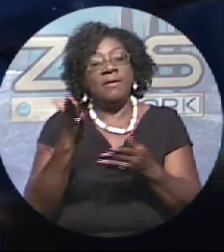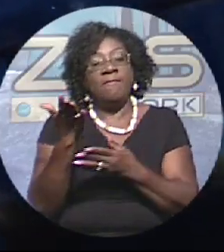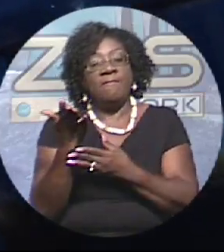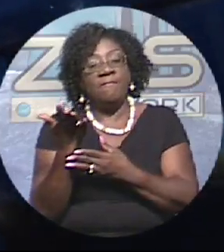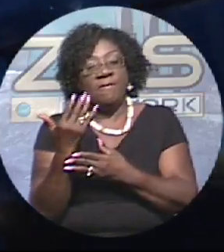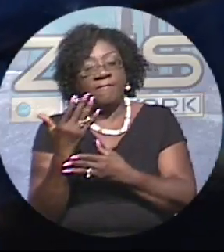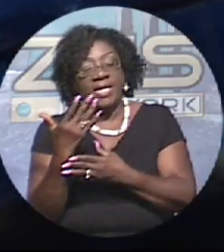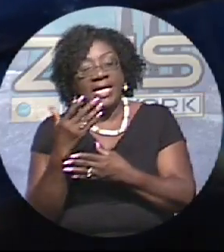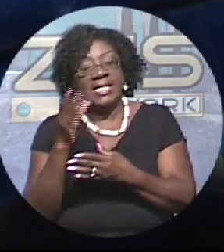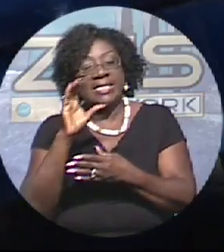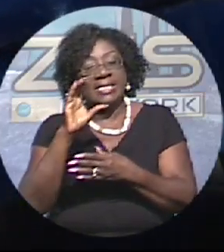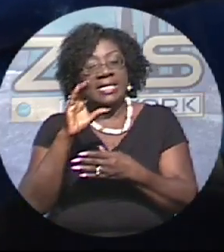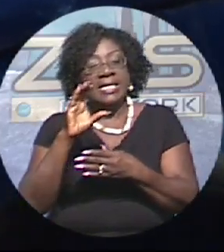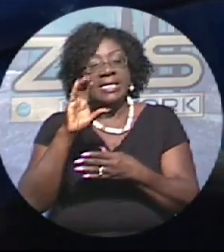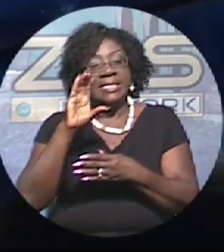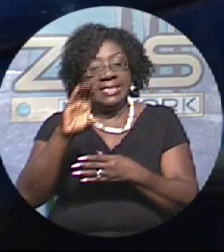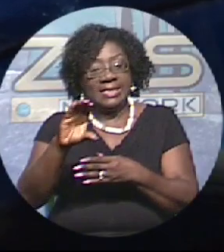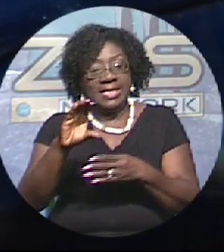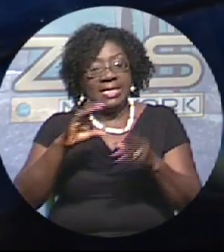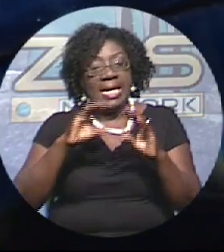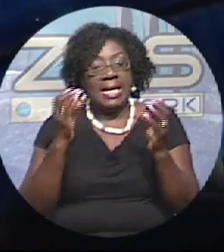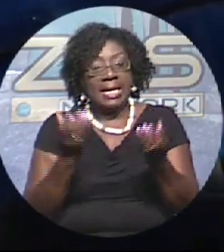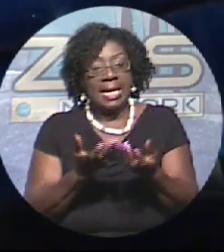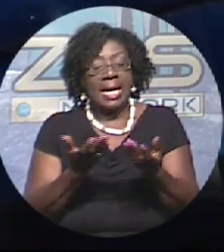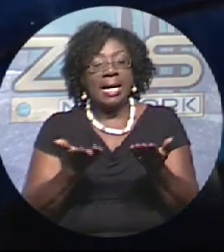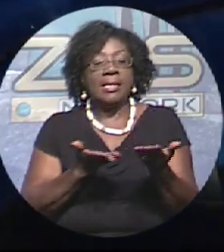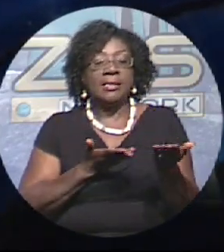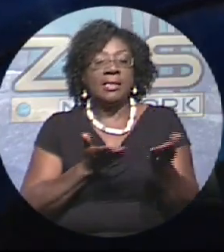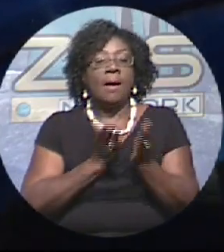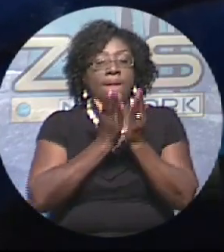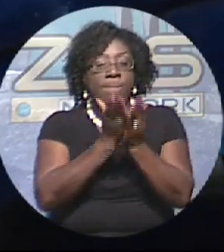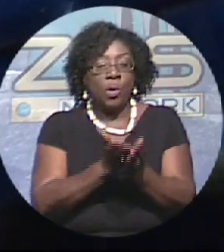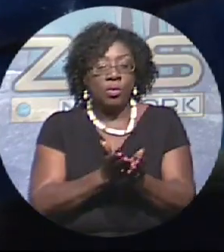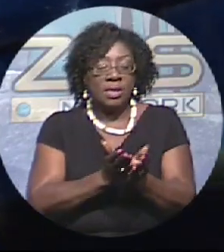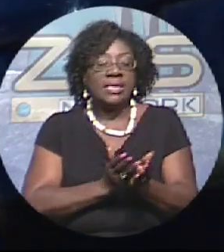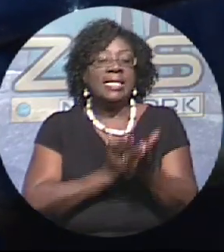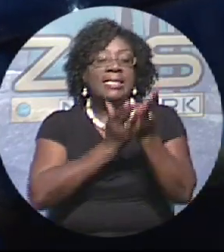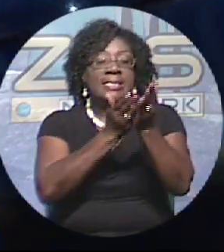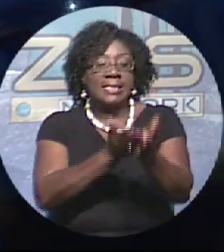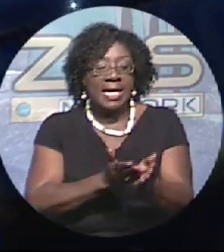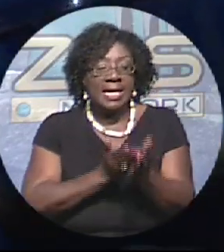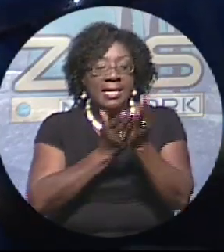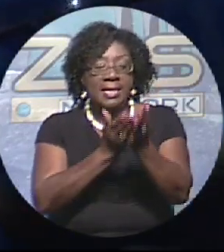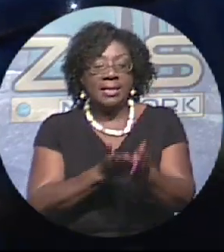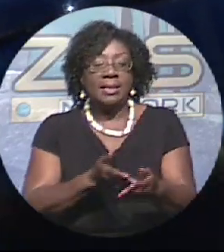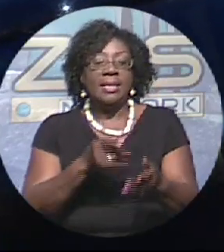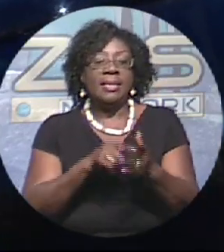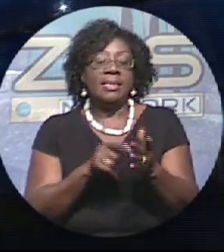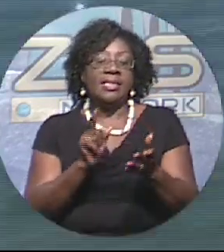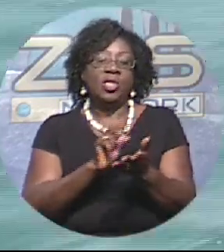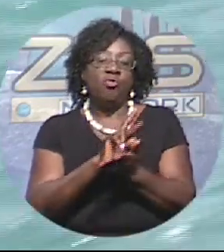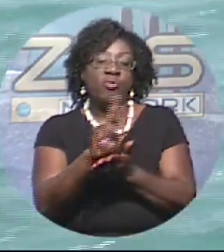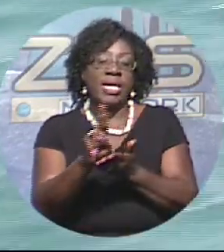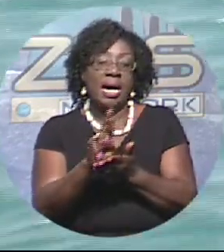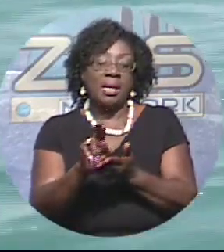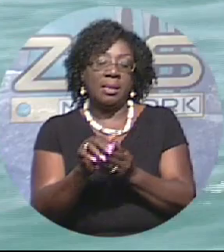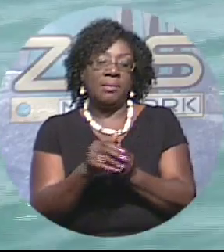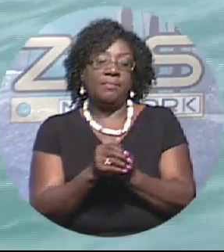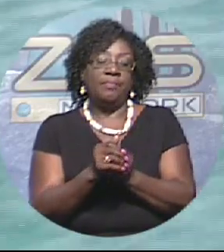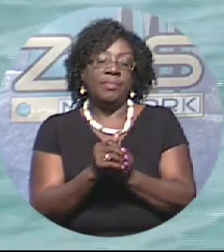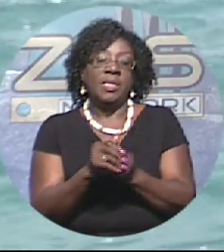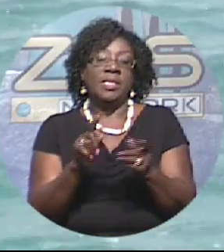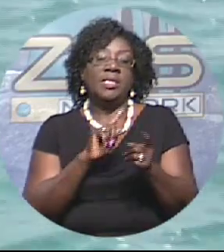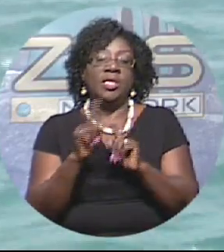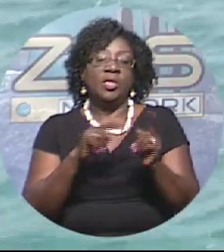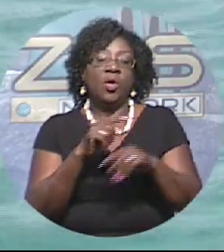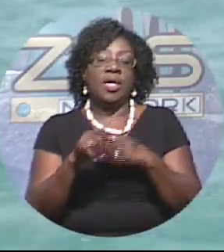C-class boats sailing in Rowville this year. And I think outside of the National and Long Island, Rowville has got it. Still talking